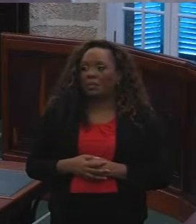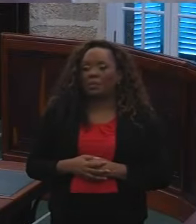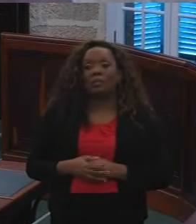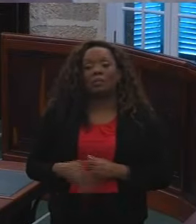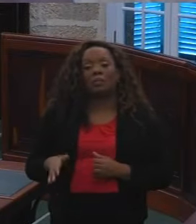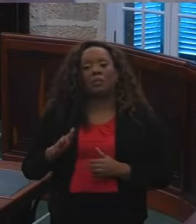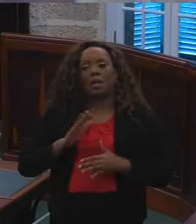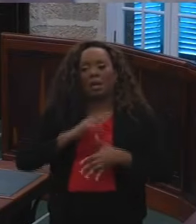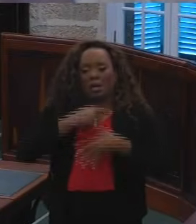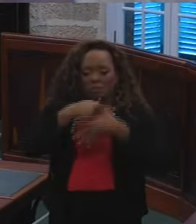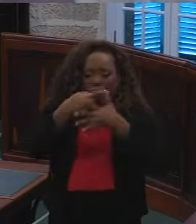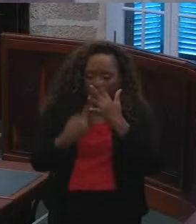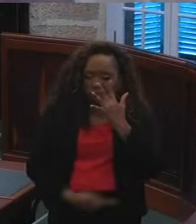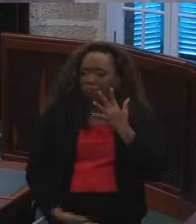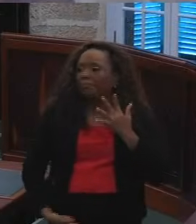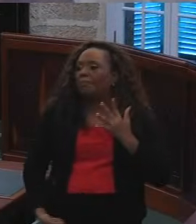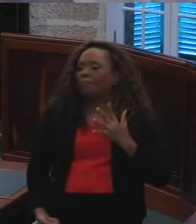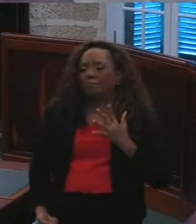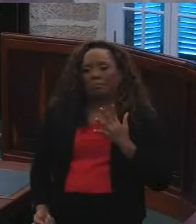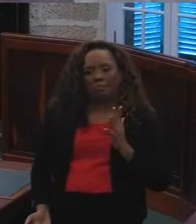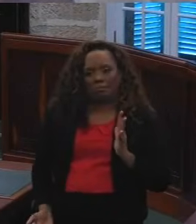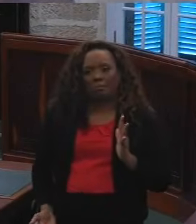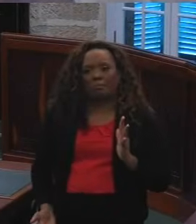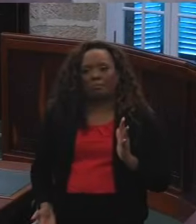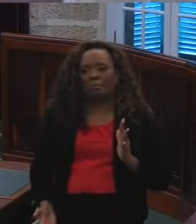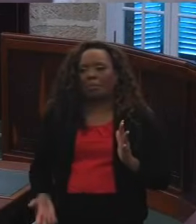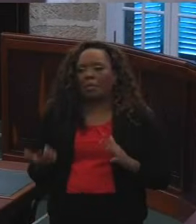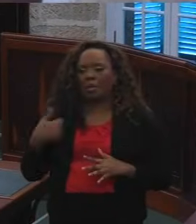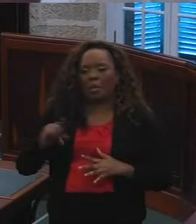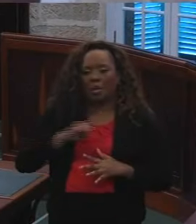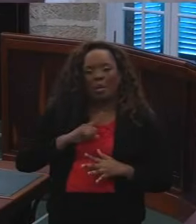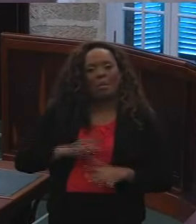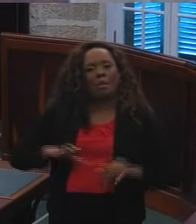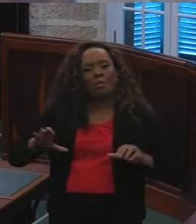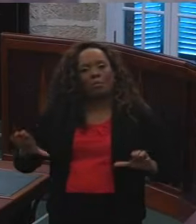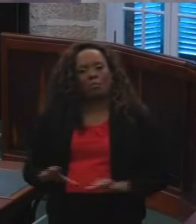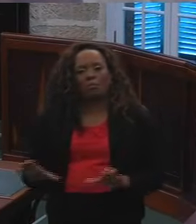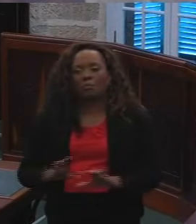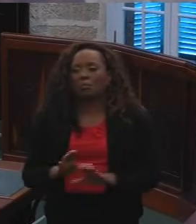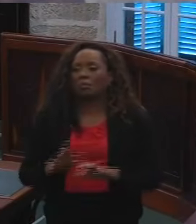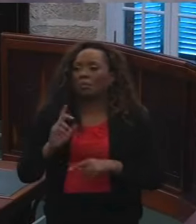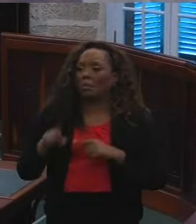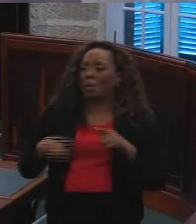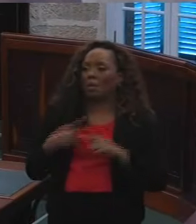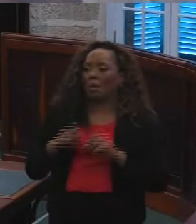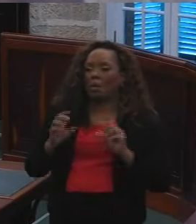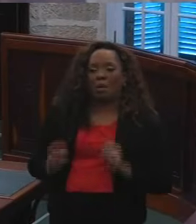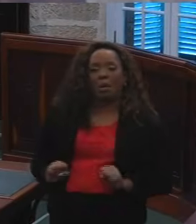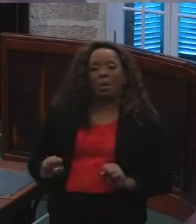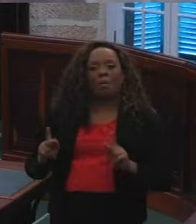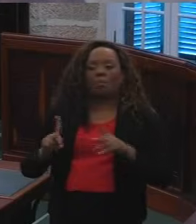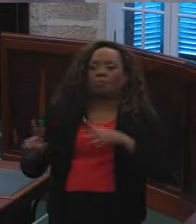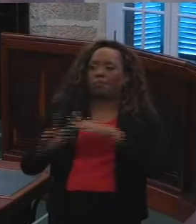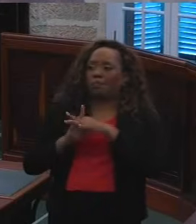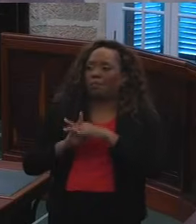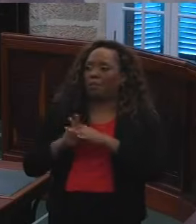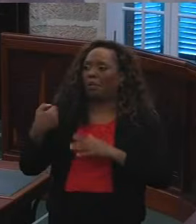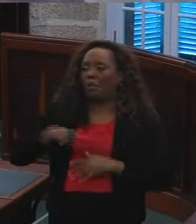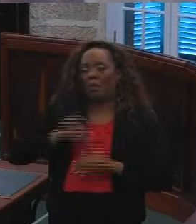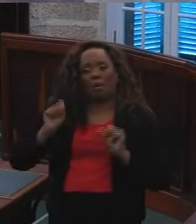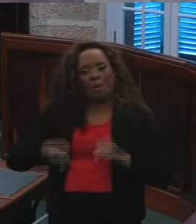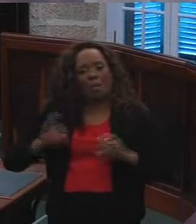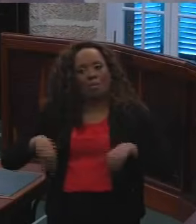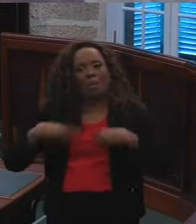are doing along with the basic services to ensure that once the opportunity arises, that we can provide these